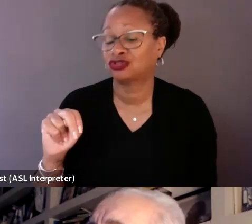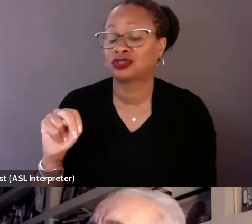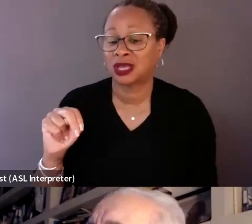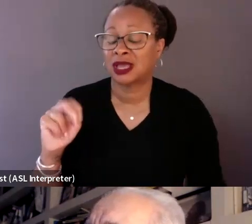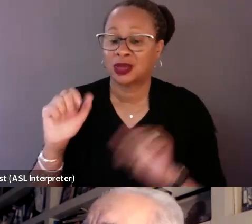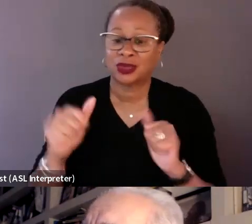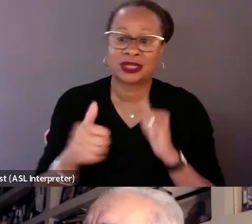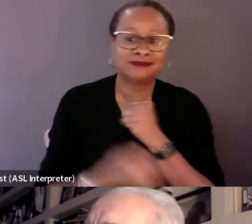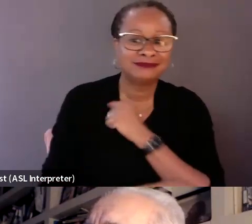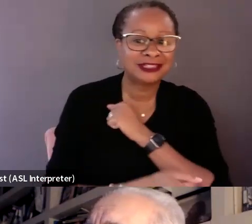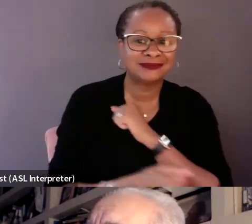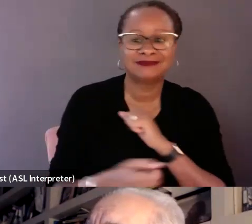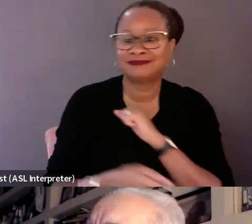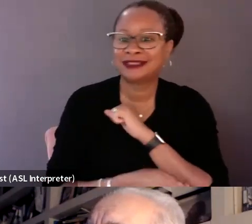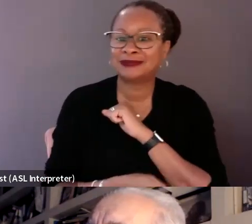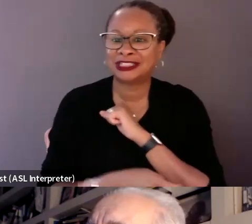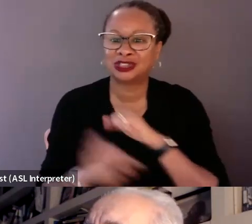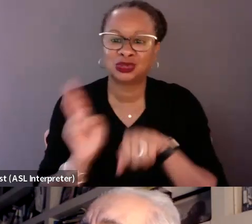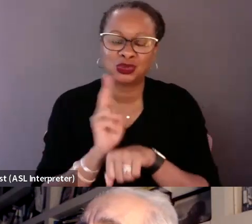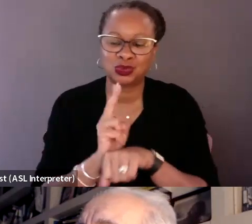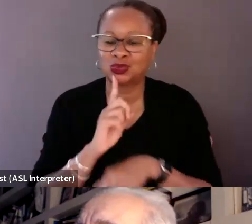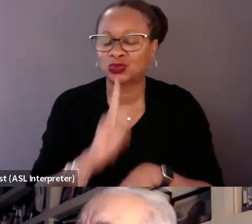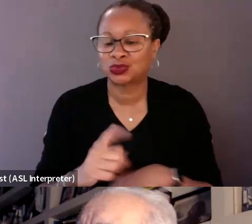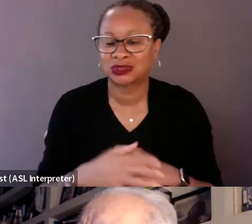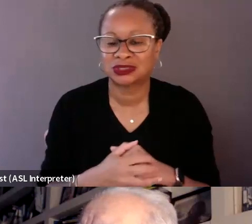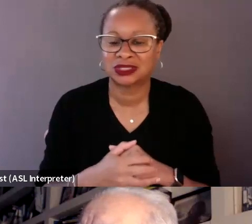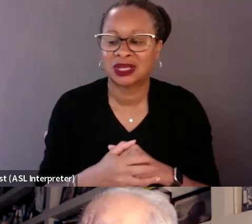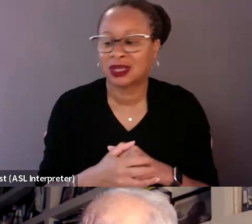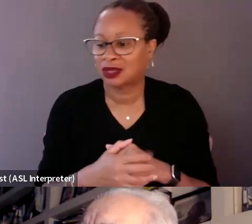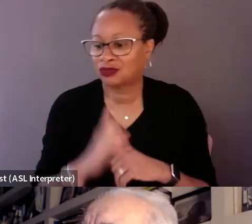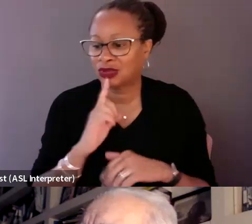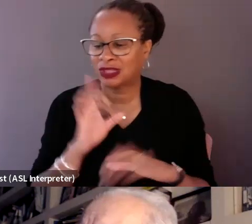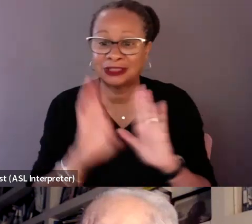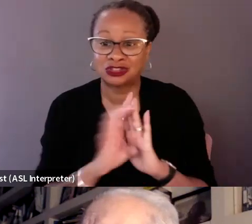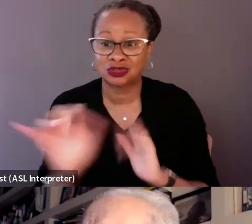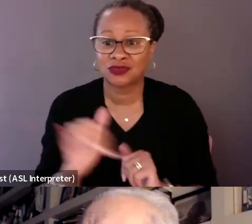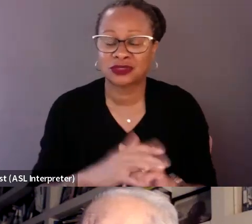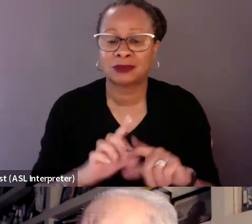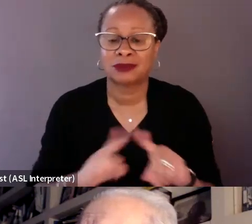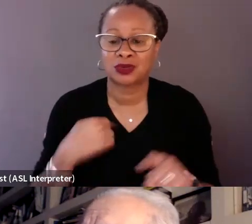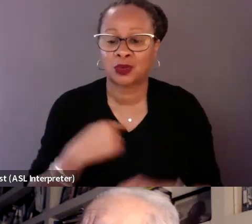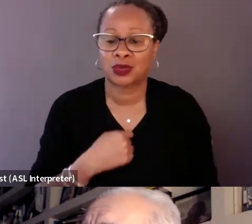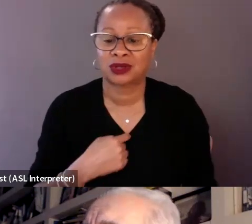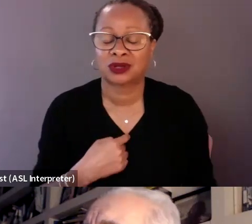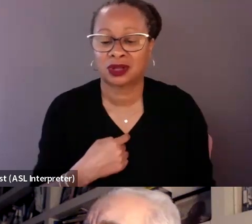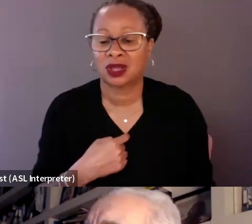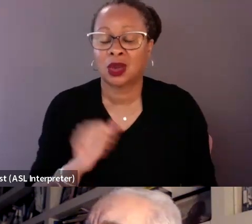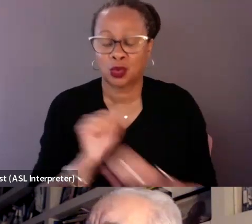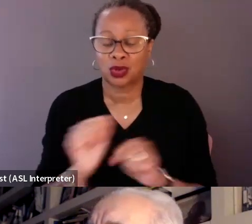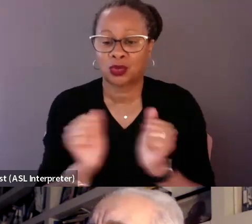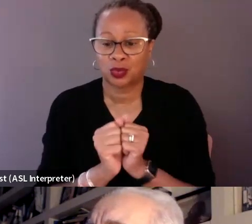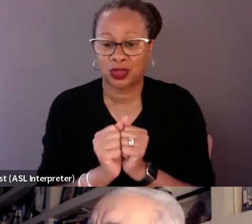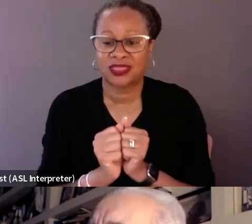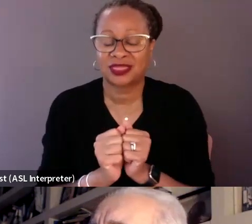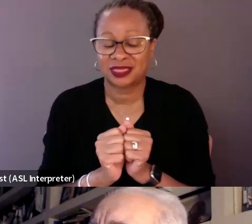there to use the real some real images. No, but we work with these real